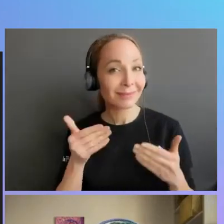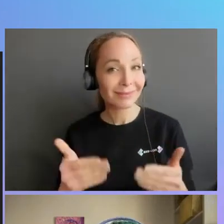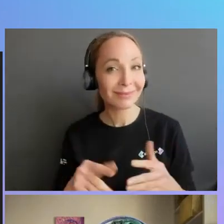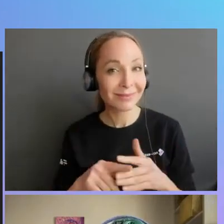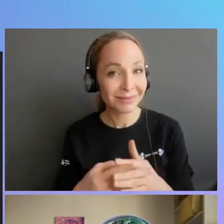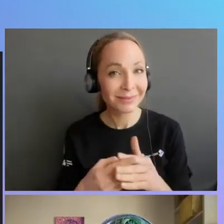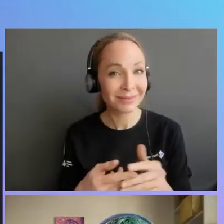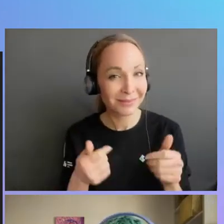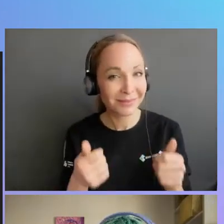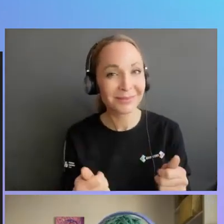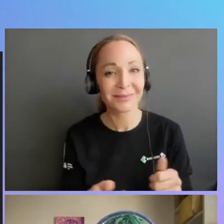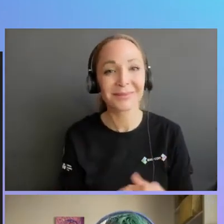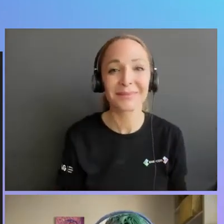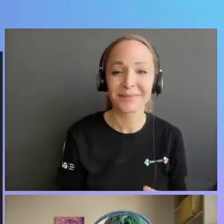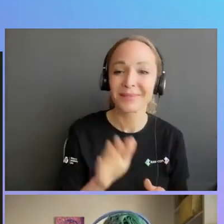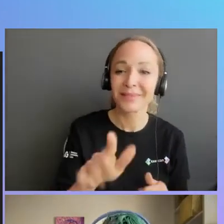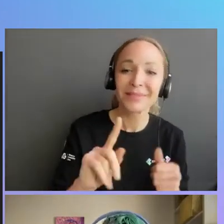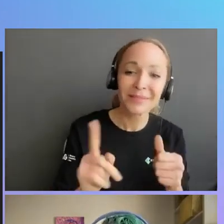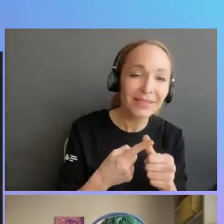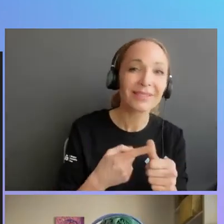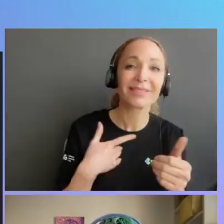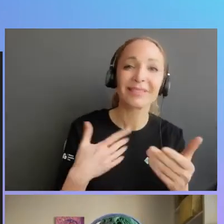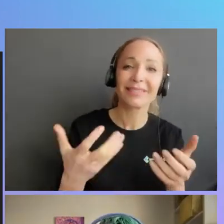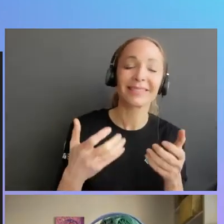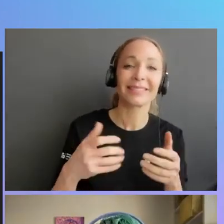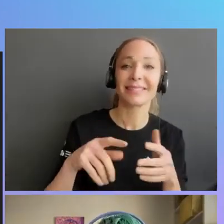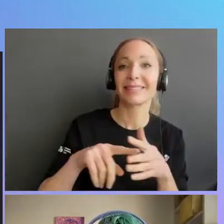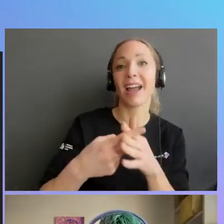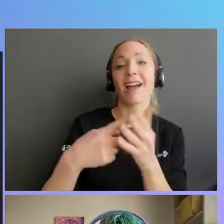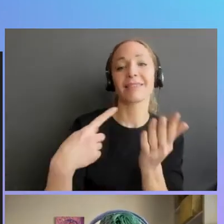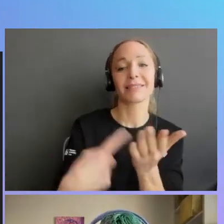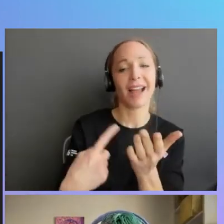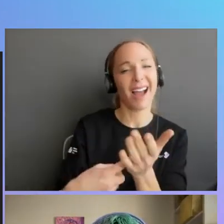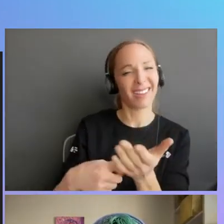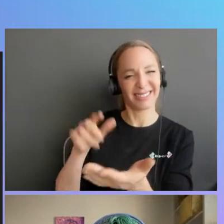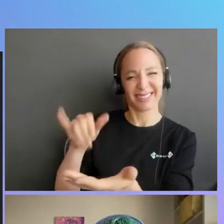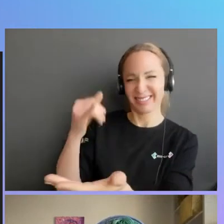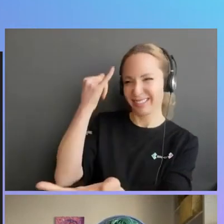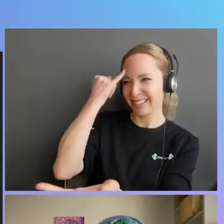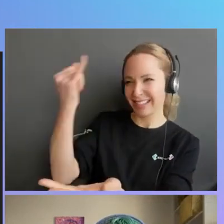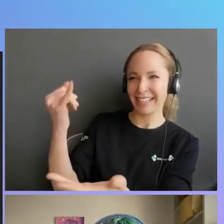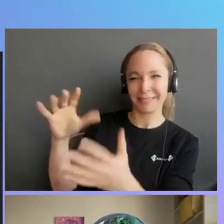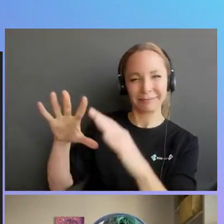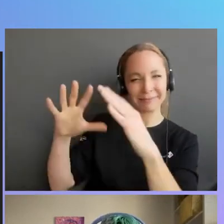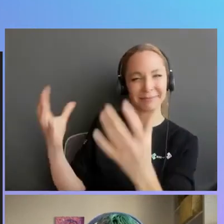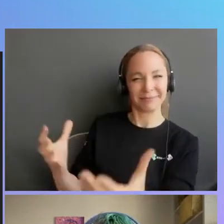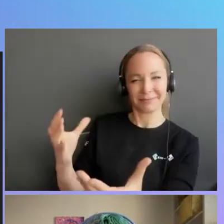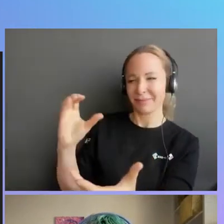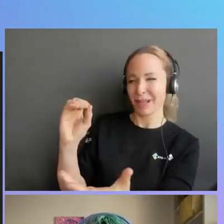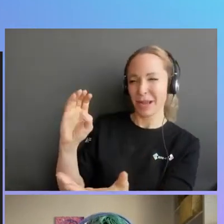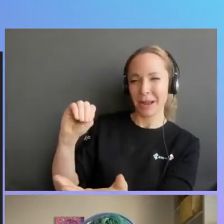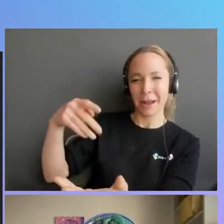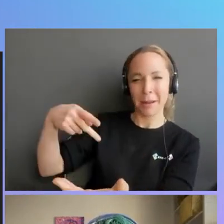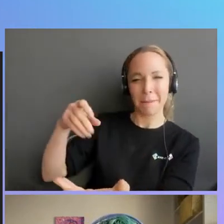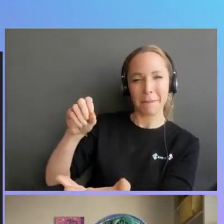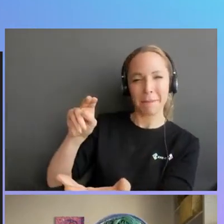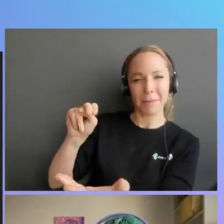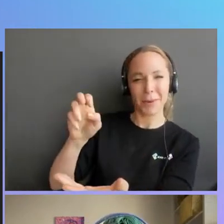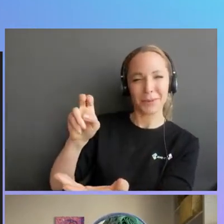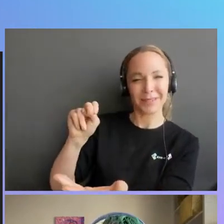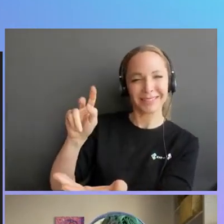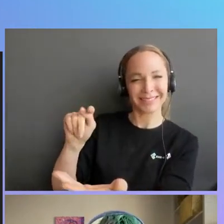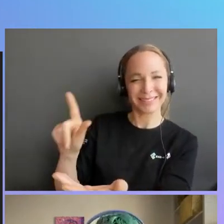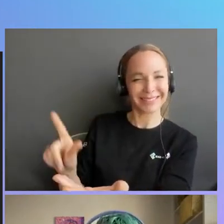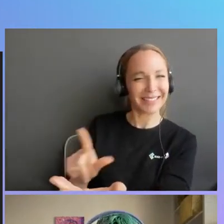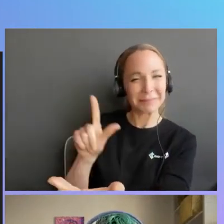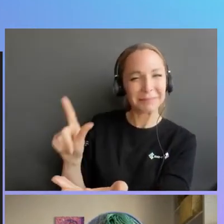All right. First of all, I want to start talking about what a component library is, so we all have a shared understanding of that before we dig into